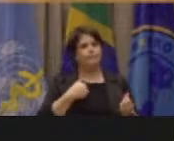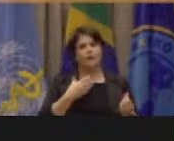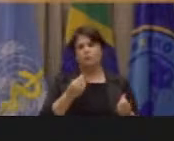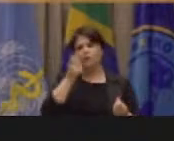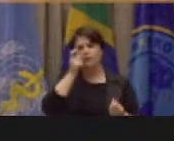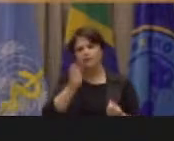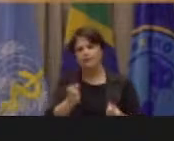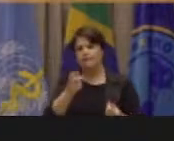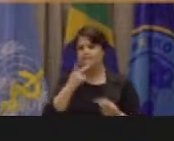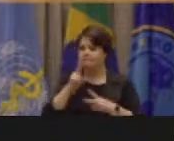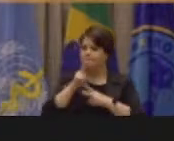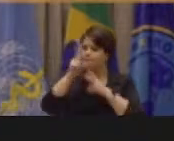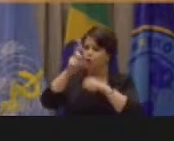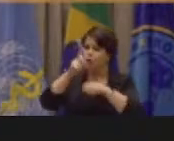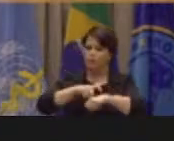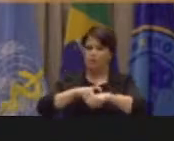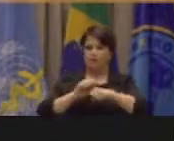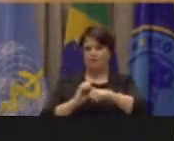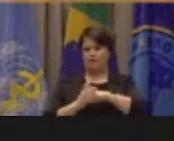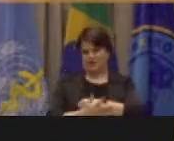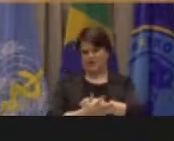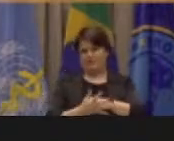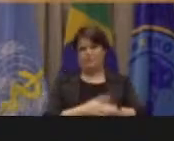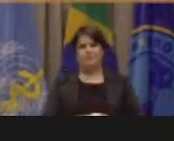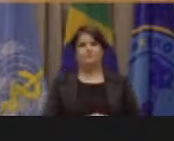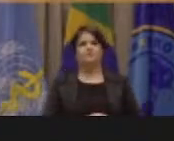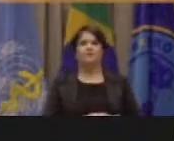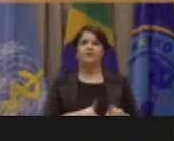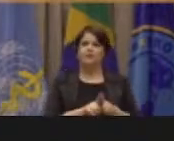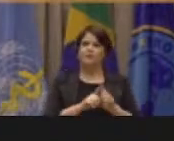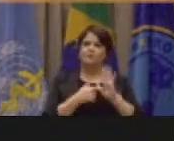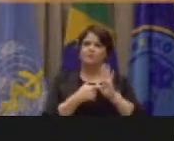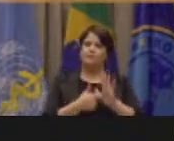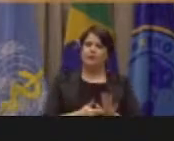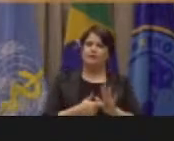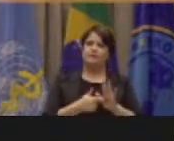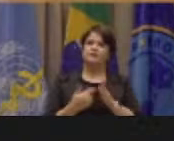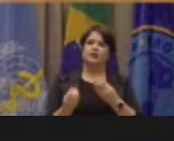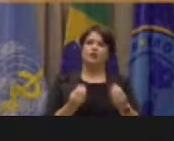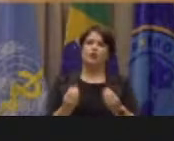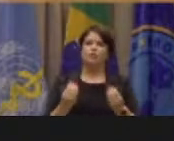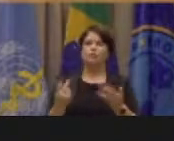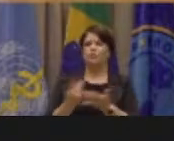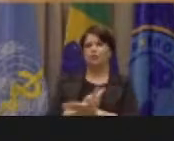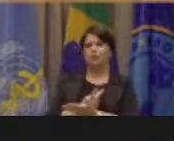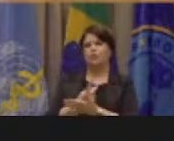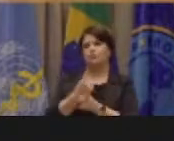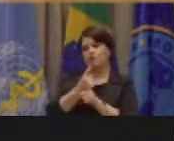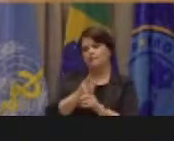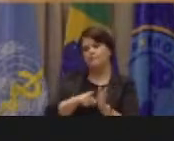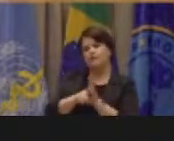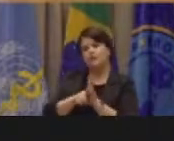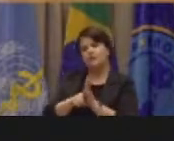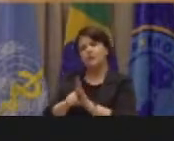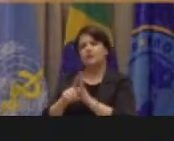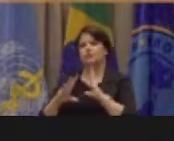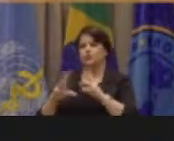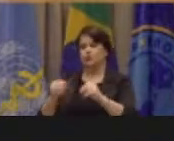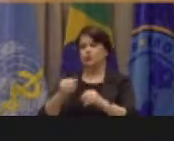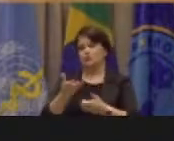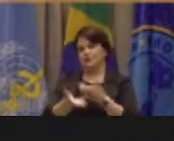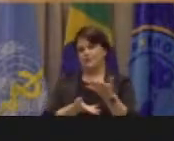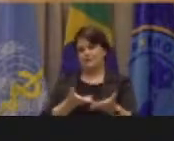And there is a lot of interest, there is a lot of strength during the pandemic, and this is quite strategic in